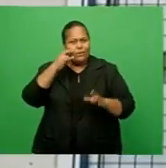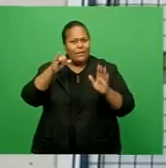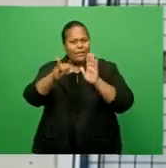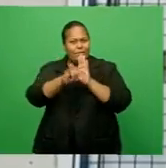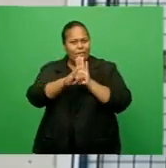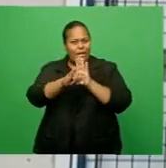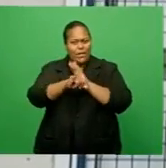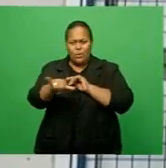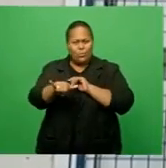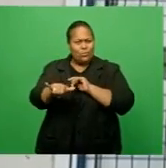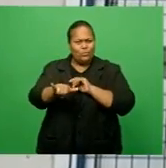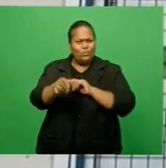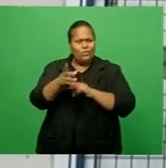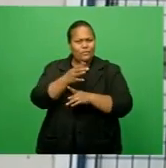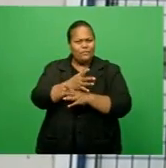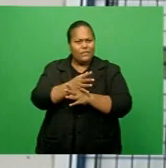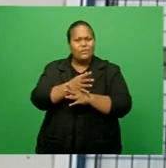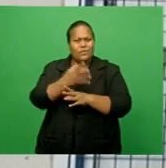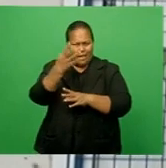the fish contains poison,